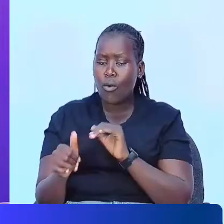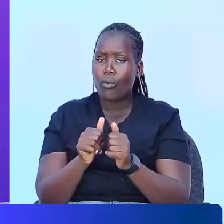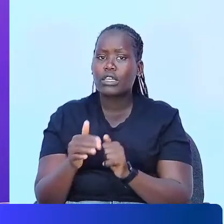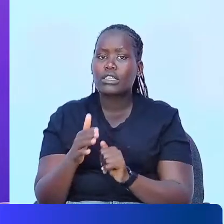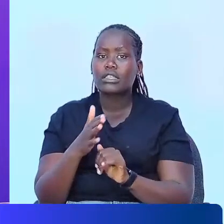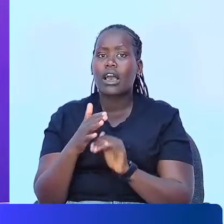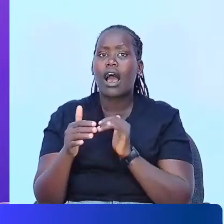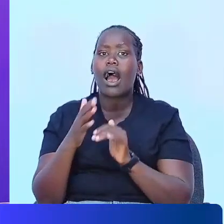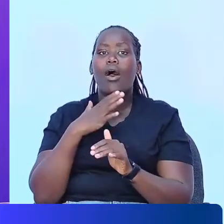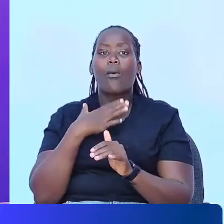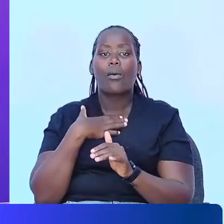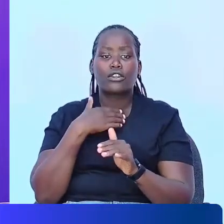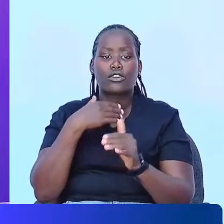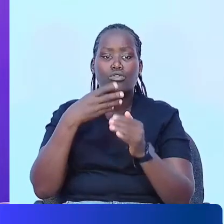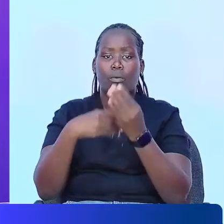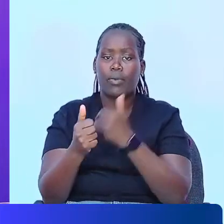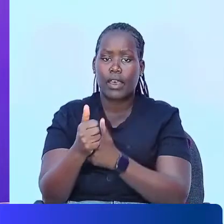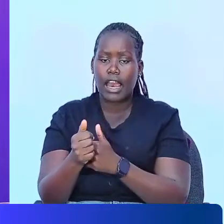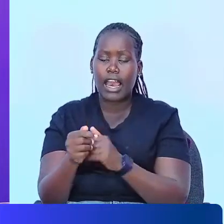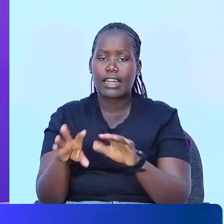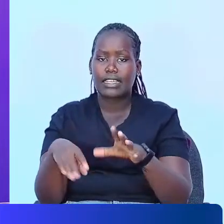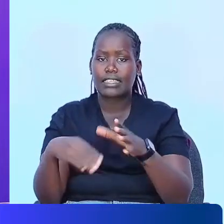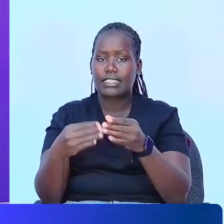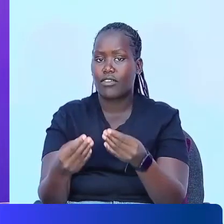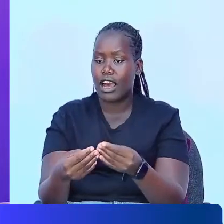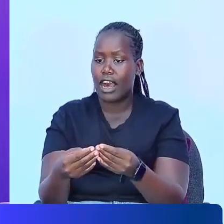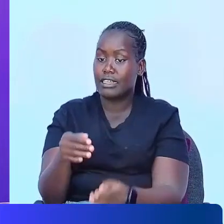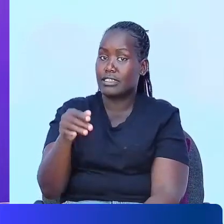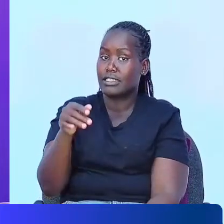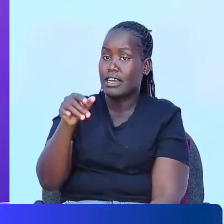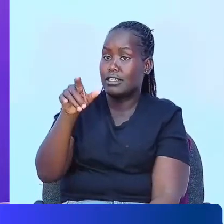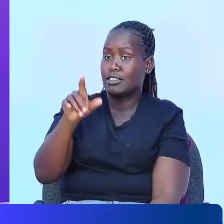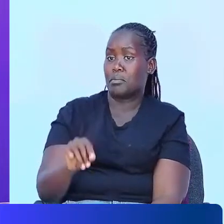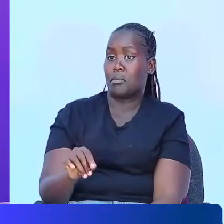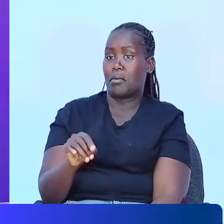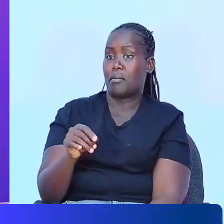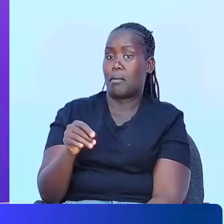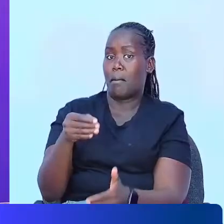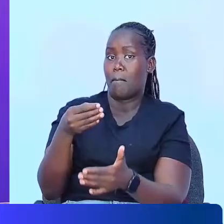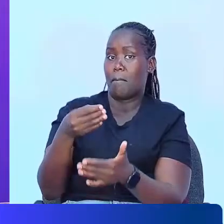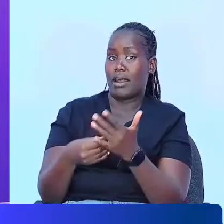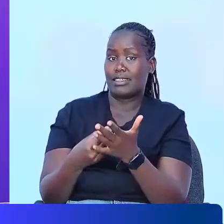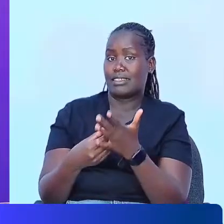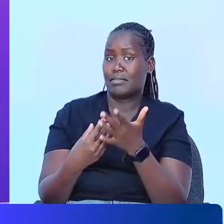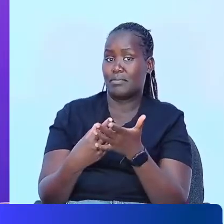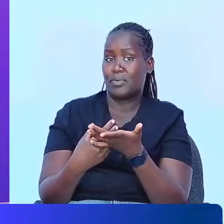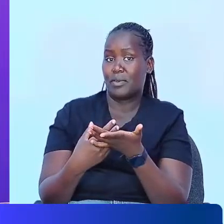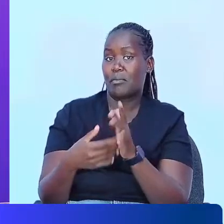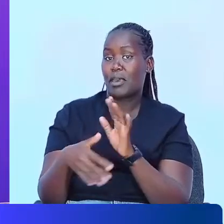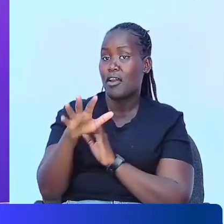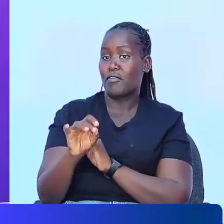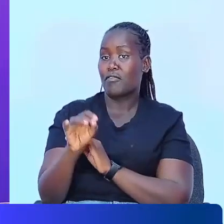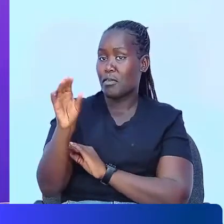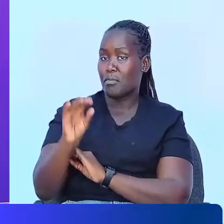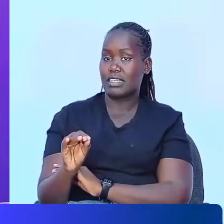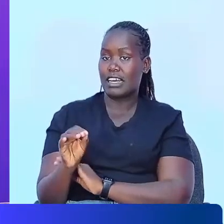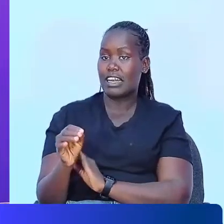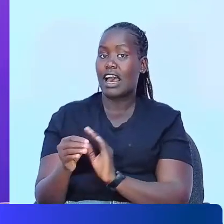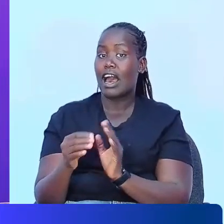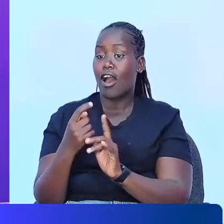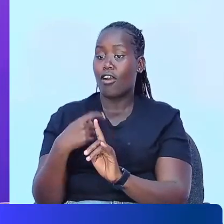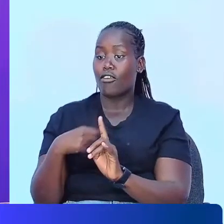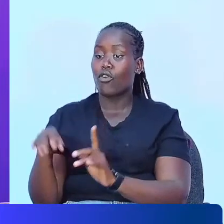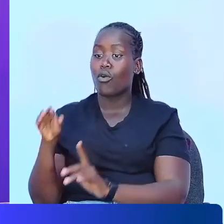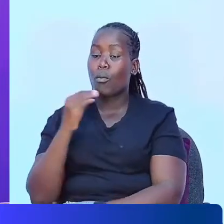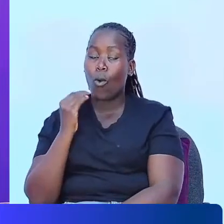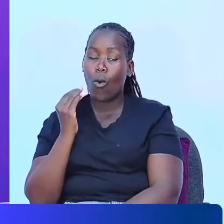buy. And he's offering them at a cheaper price. 50%. Now, I came from home knowing that